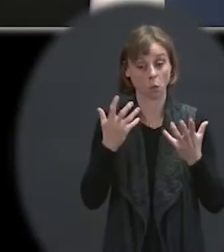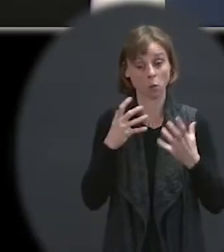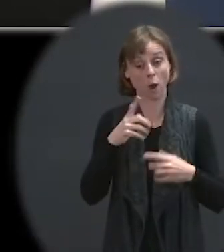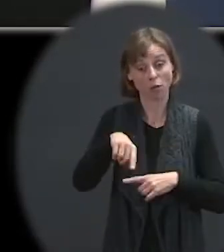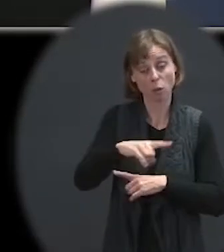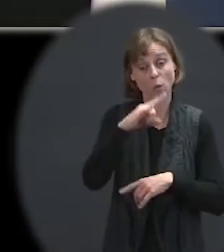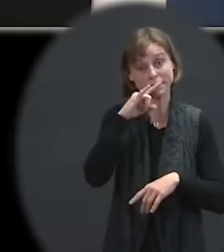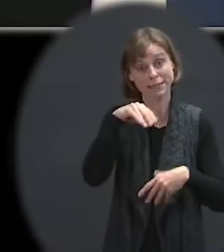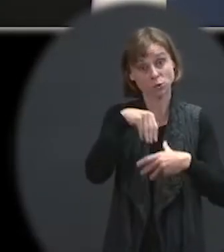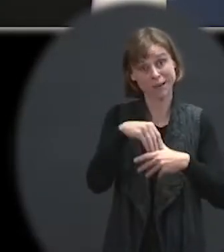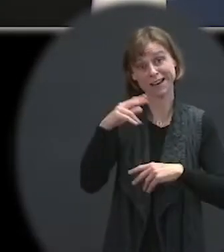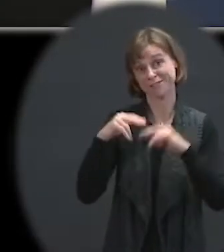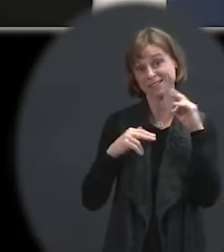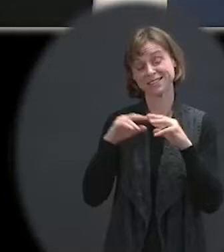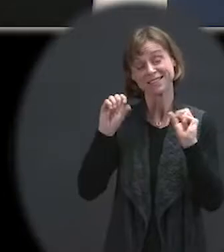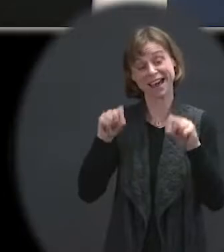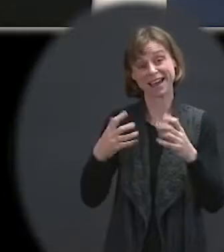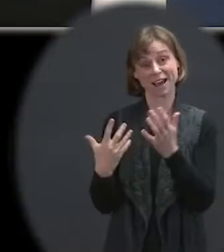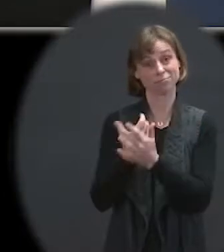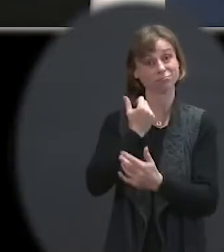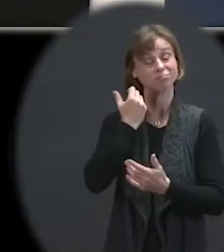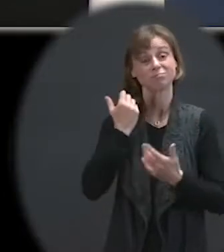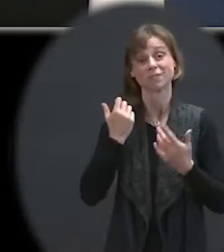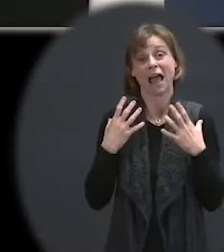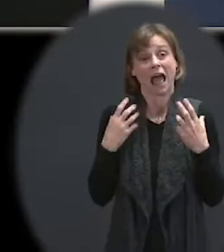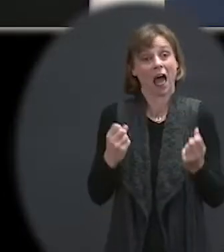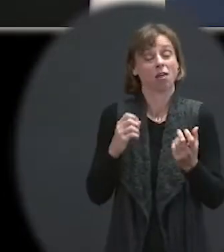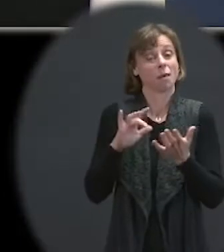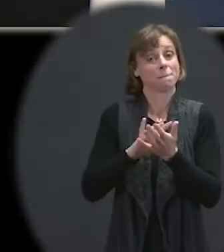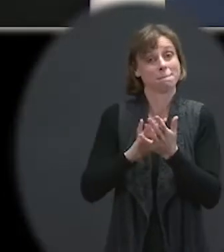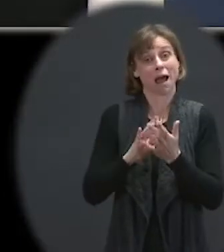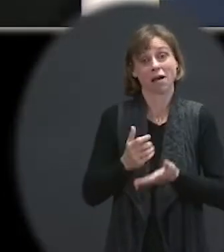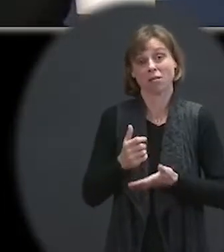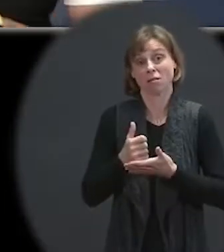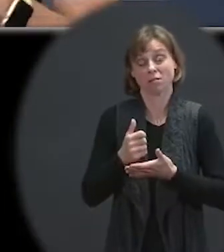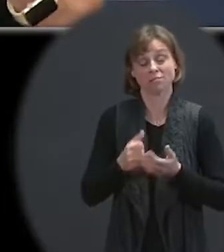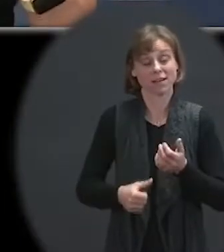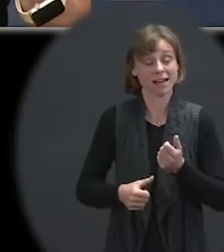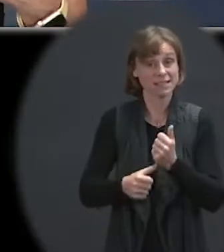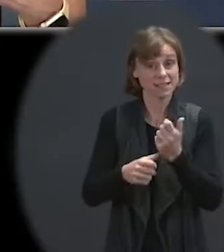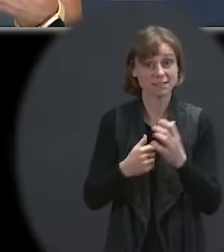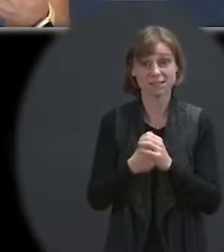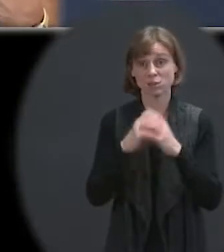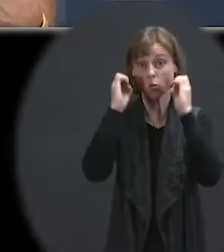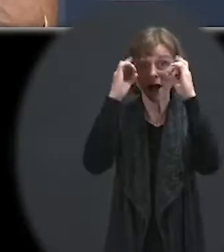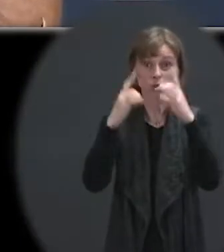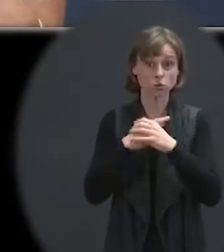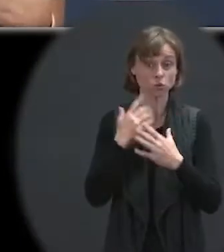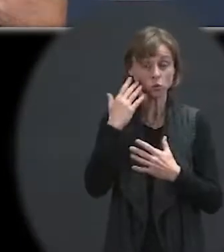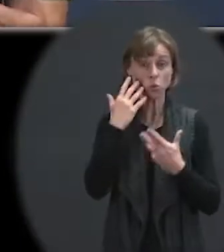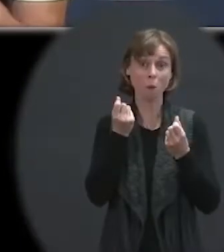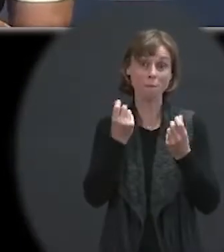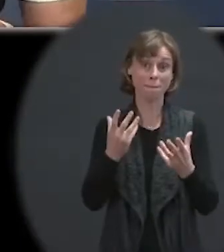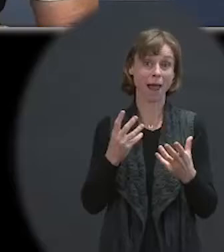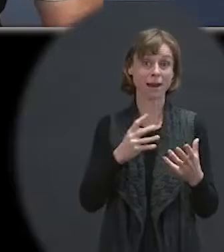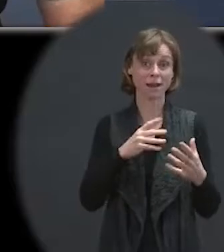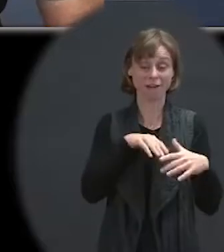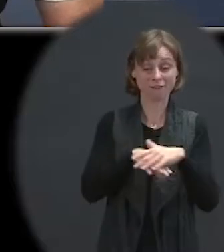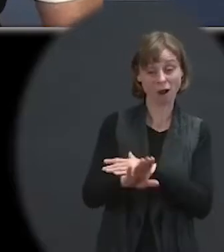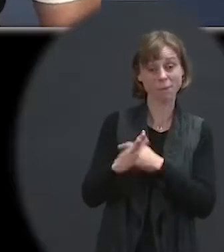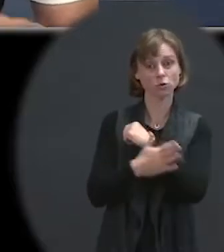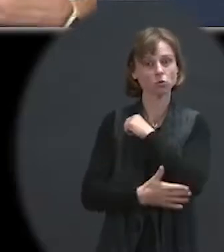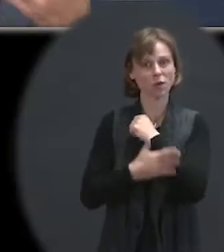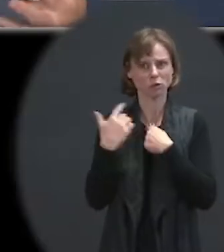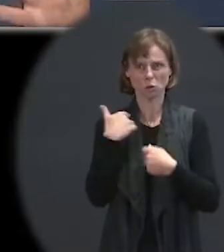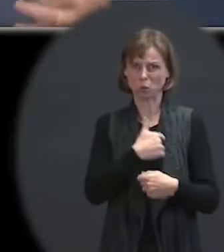getting access to health and medical assistance, to education. As you know, there are a number who have come into the country, and we're trying to manage that